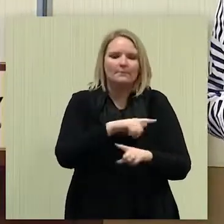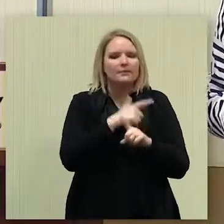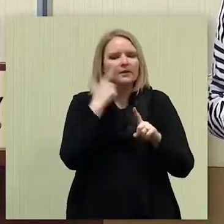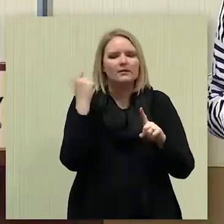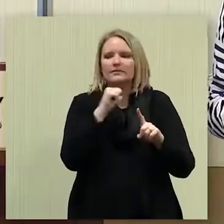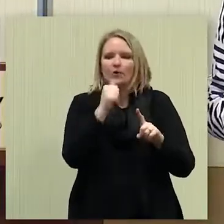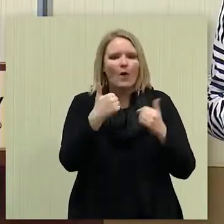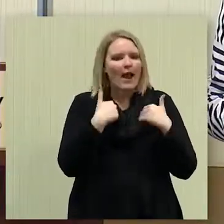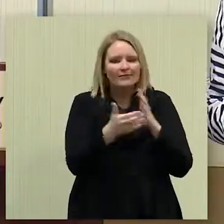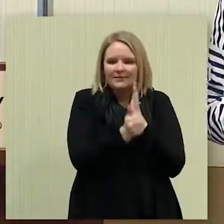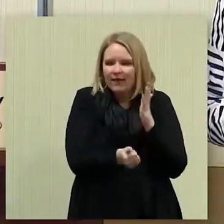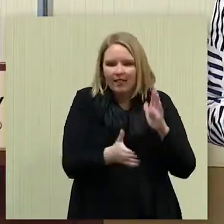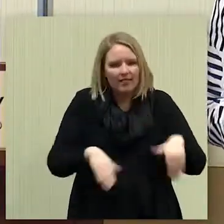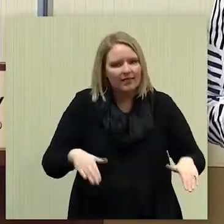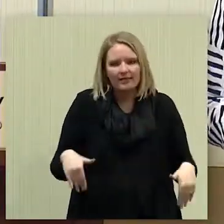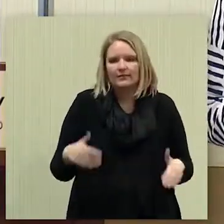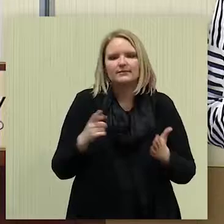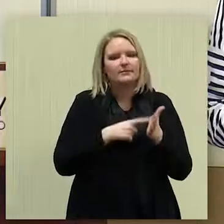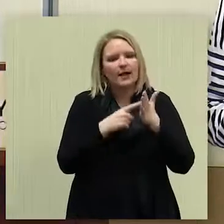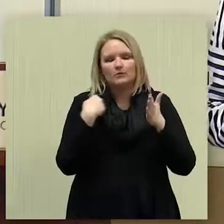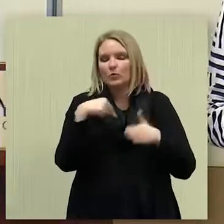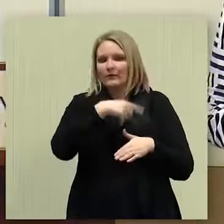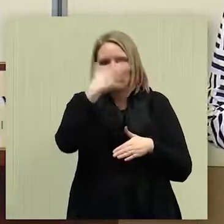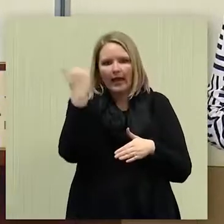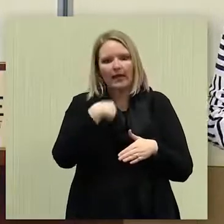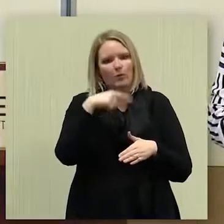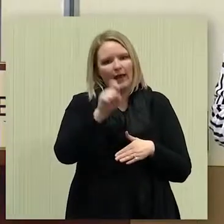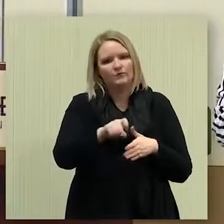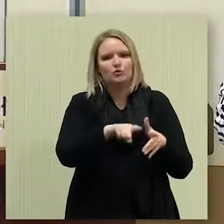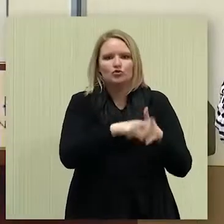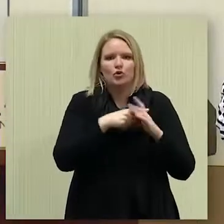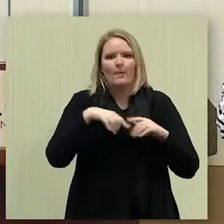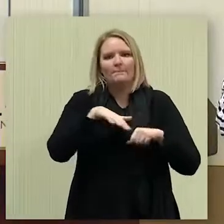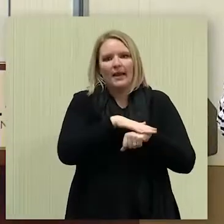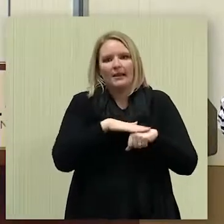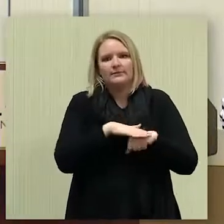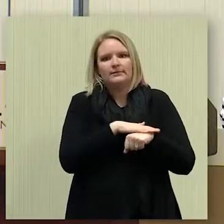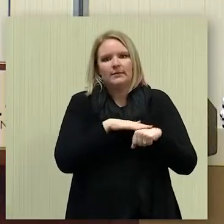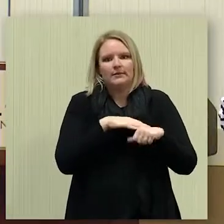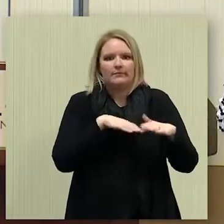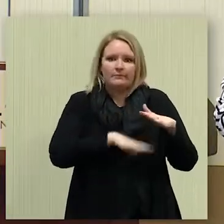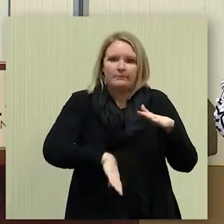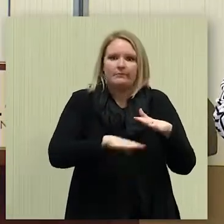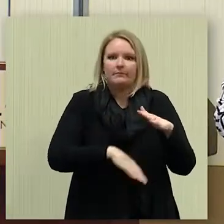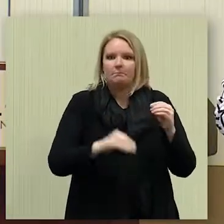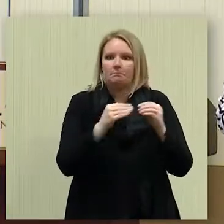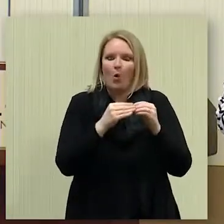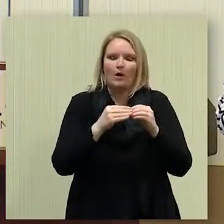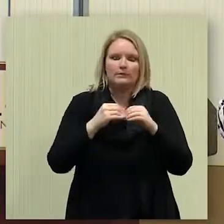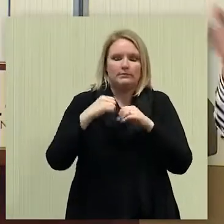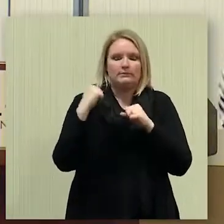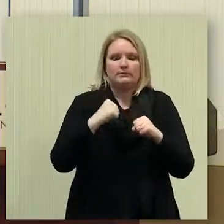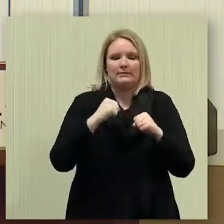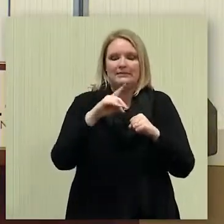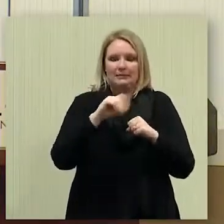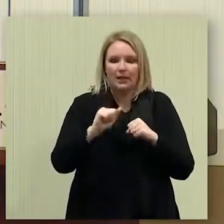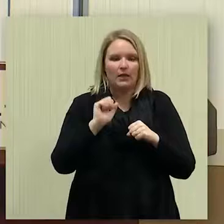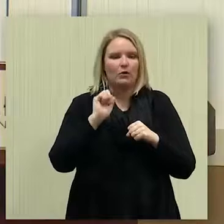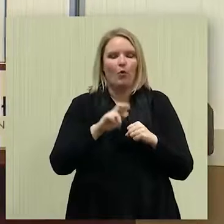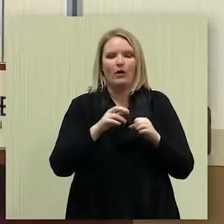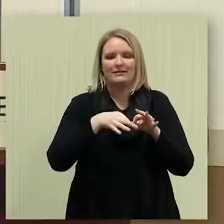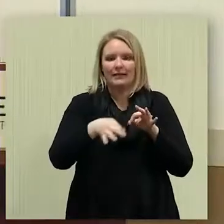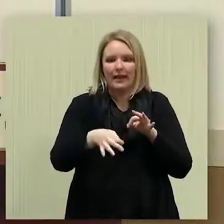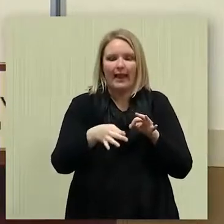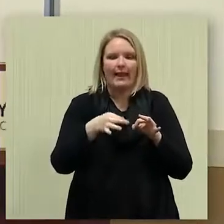this level of skills. And I think sometimes we forget, wow, we have to start kind of at a basic for some of our kids with more significant disabilities or who are delayed